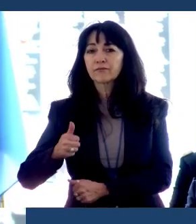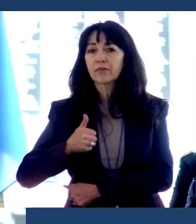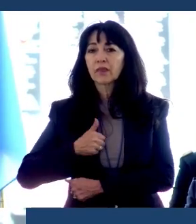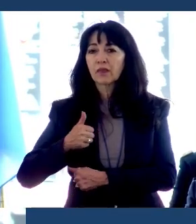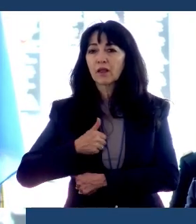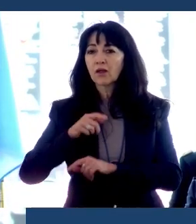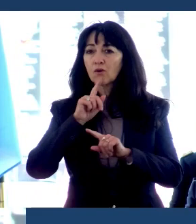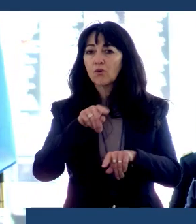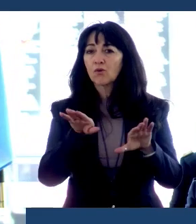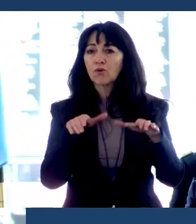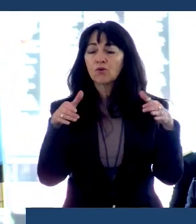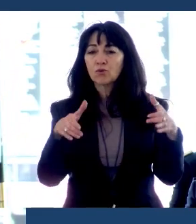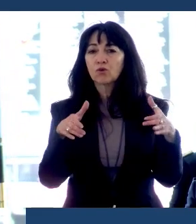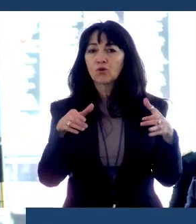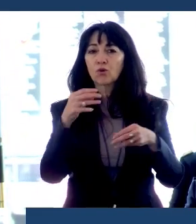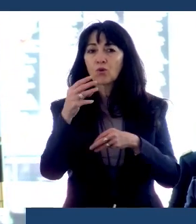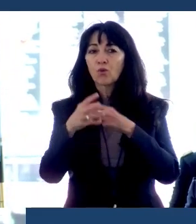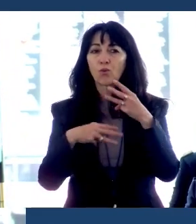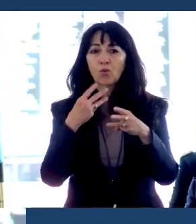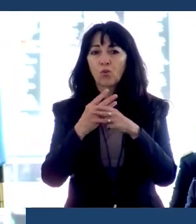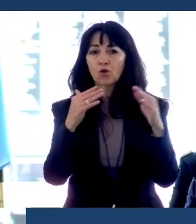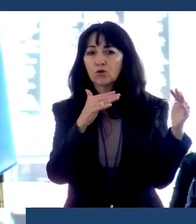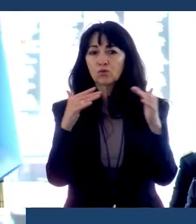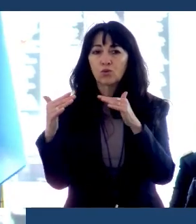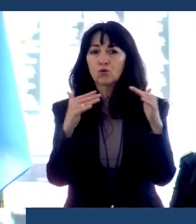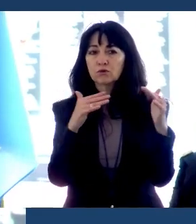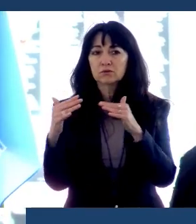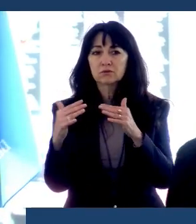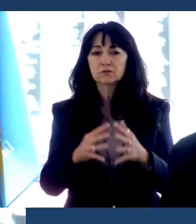Military Order of the World Wars.